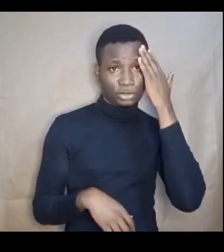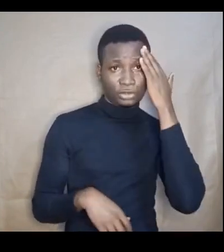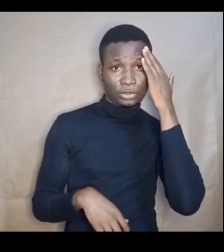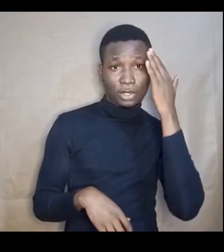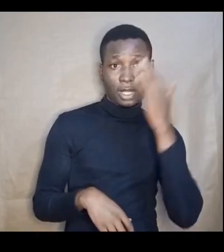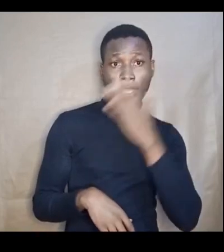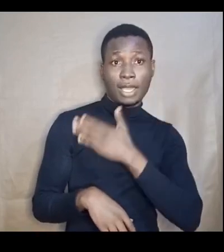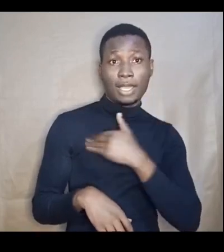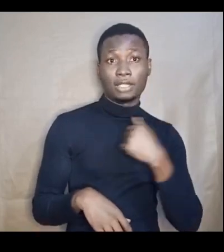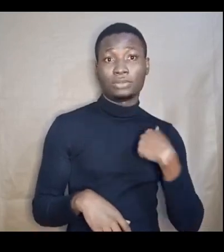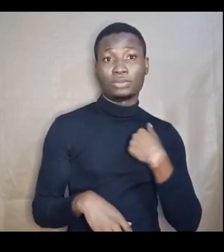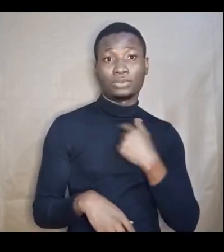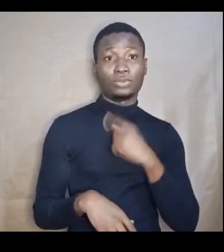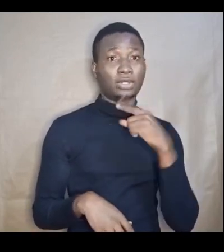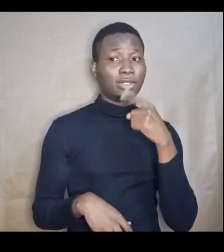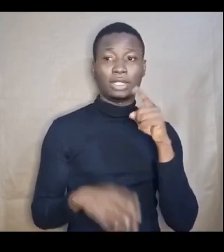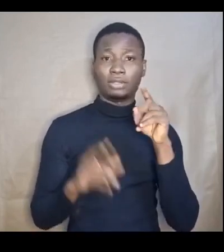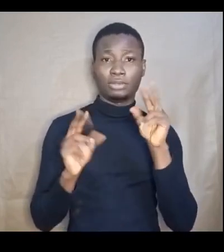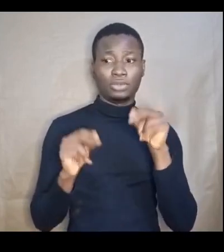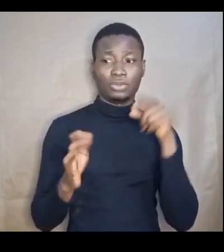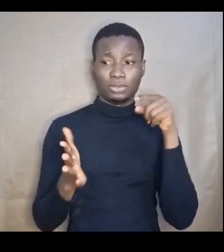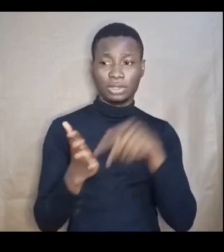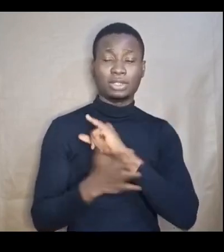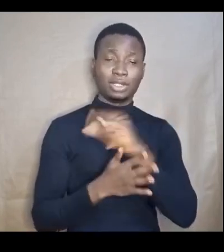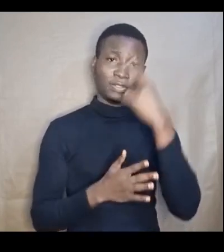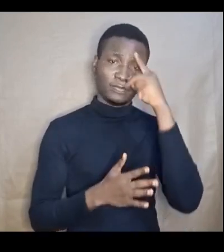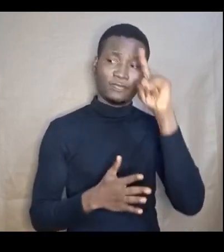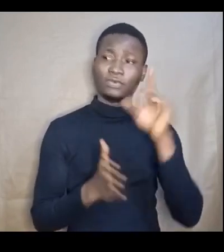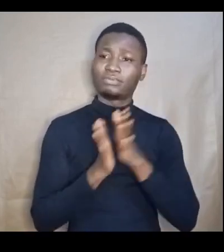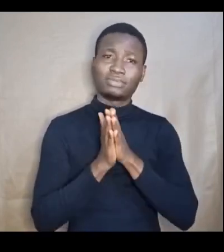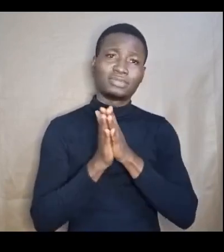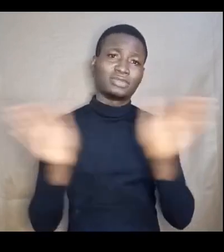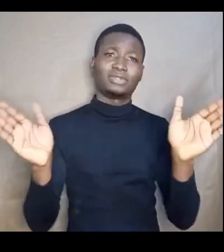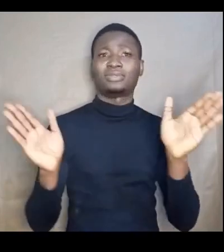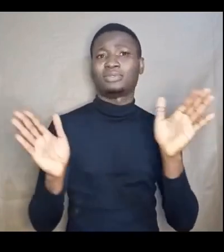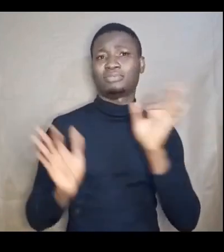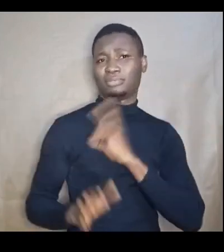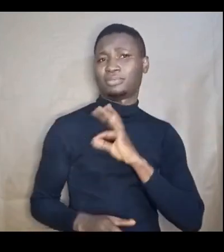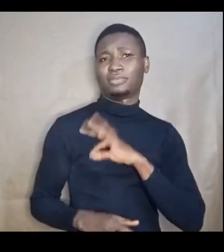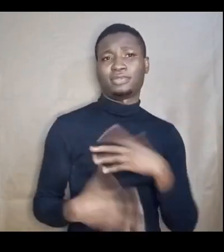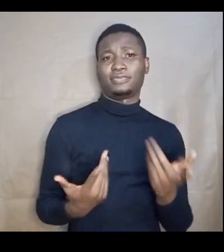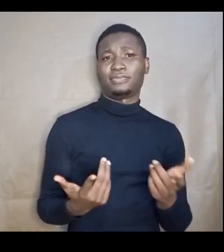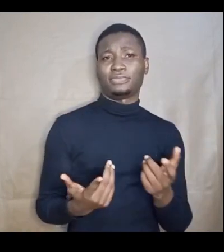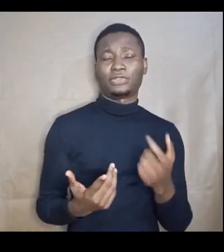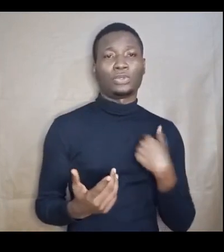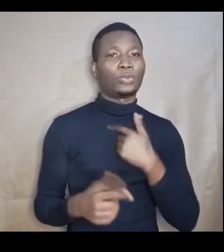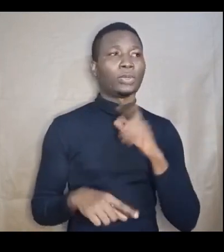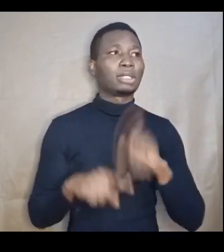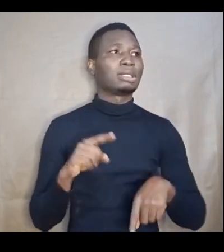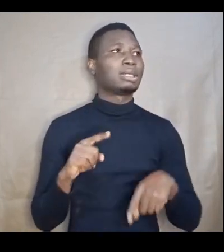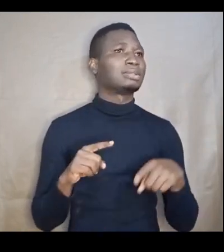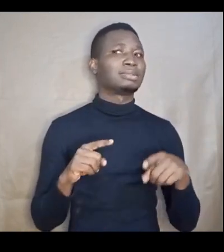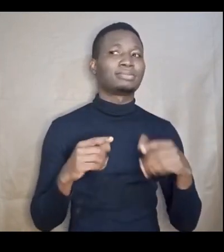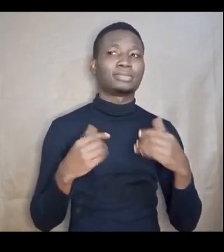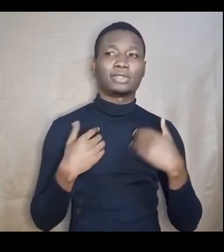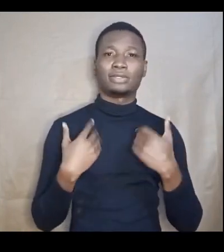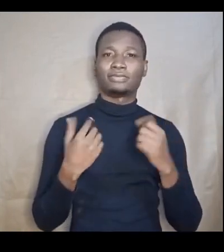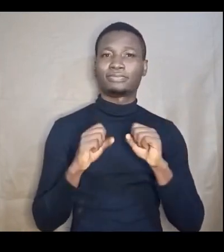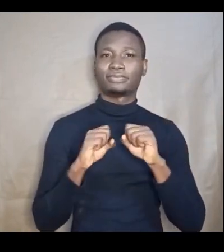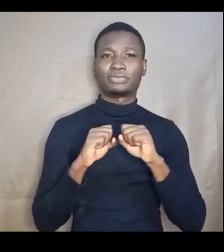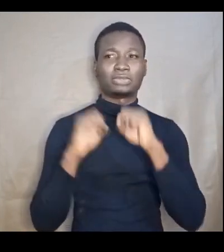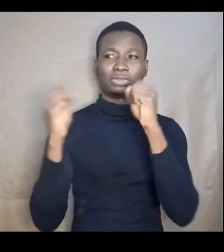still know that this is in public interest. We can't have a society where, the waterways, the